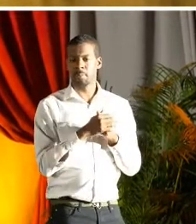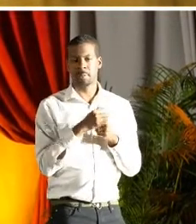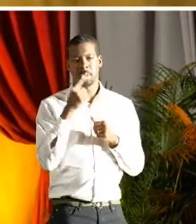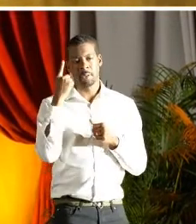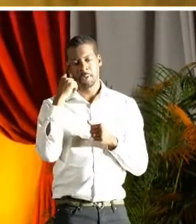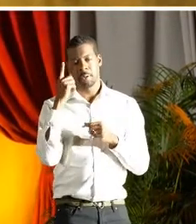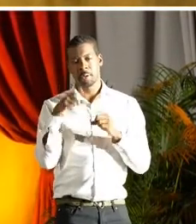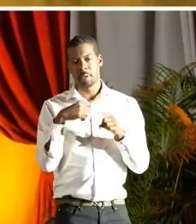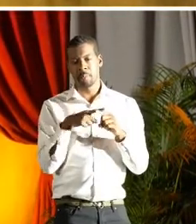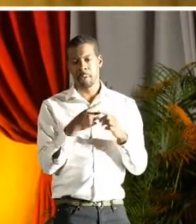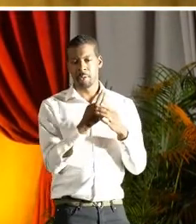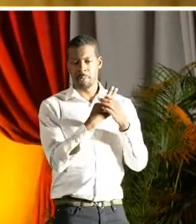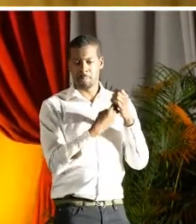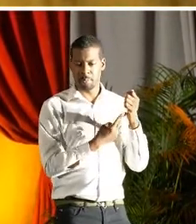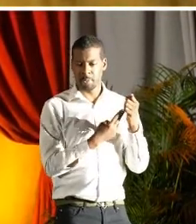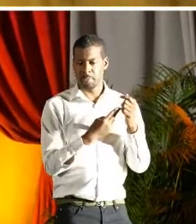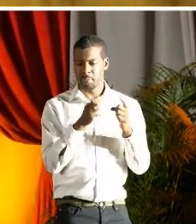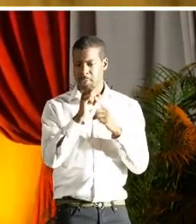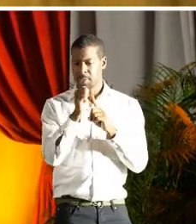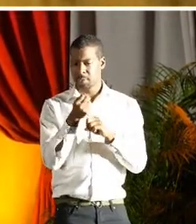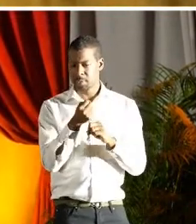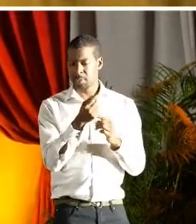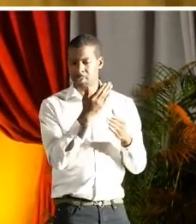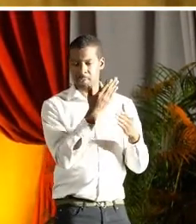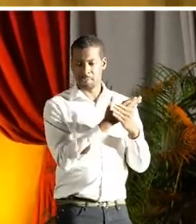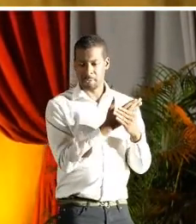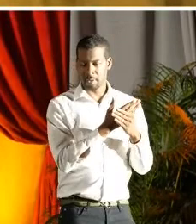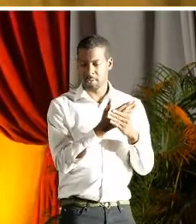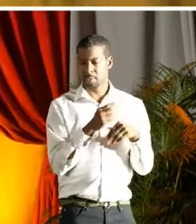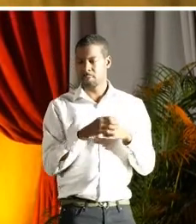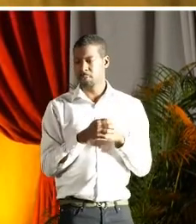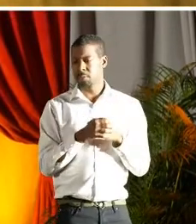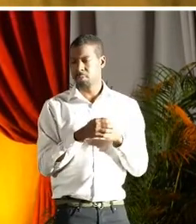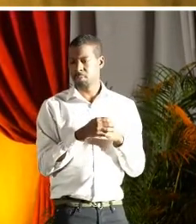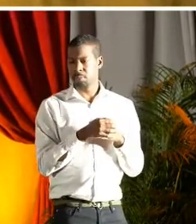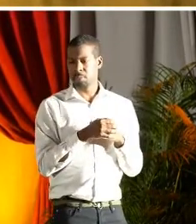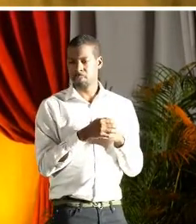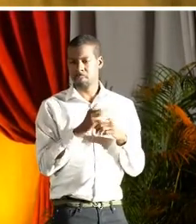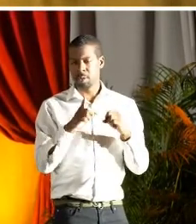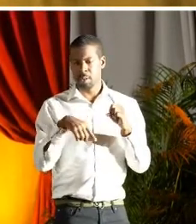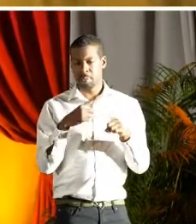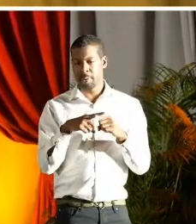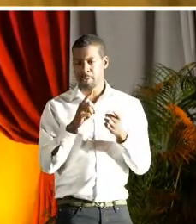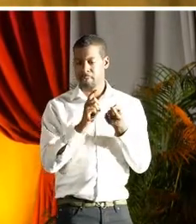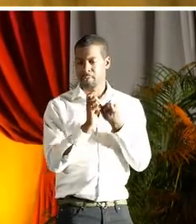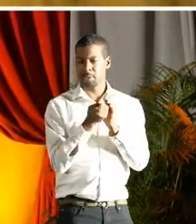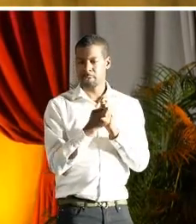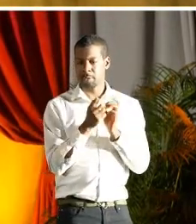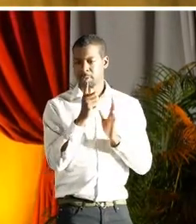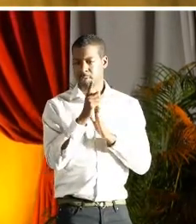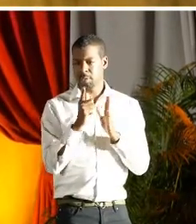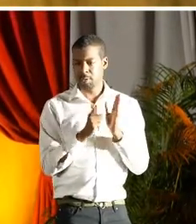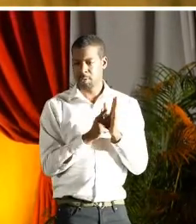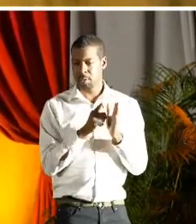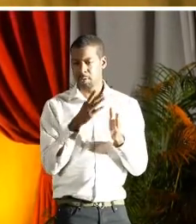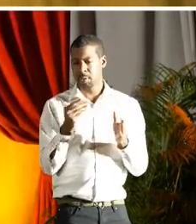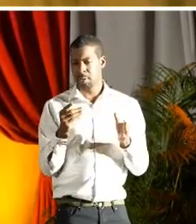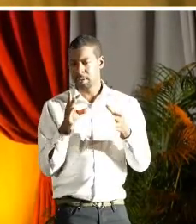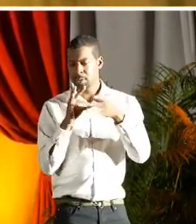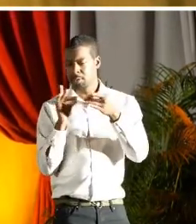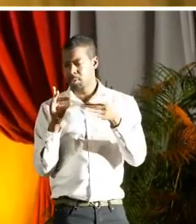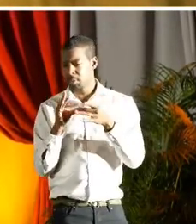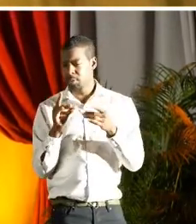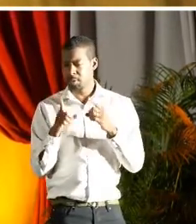both the cases that were being filed were both about changing the law, but they were also narrative tools